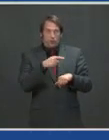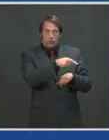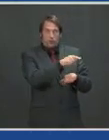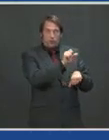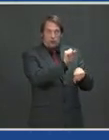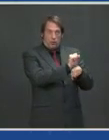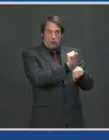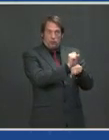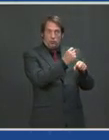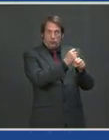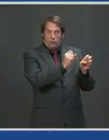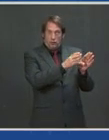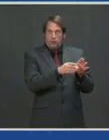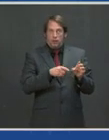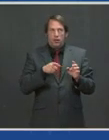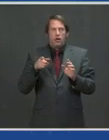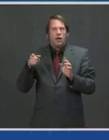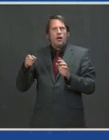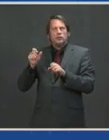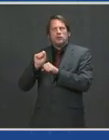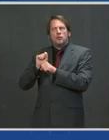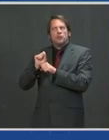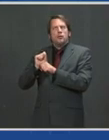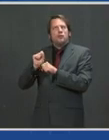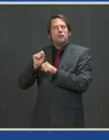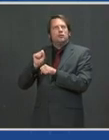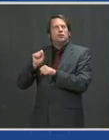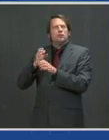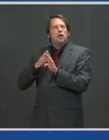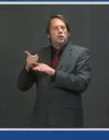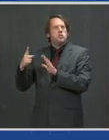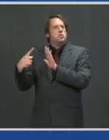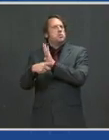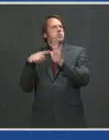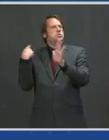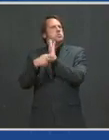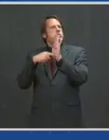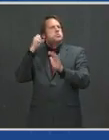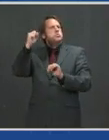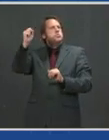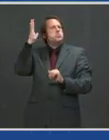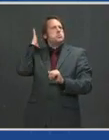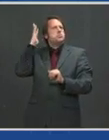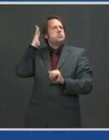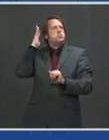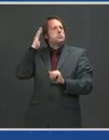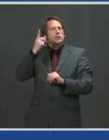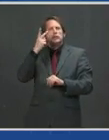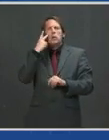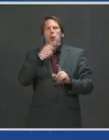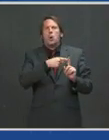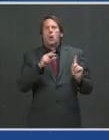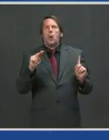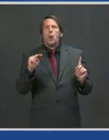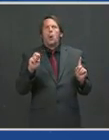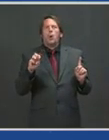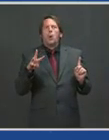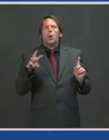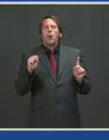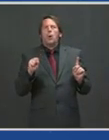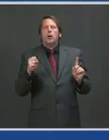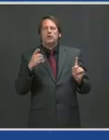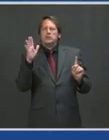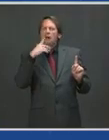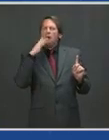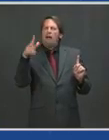criticized, how many of my Republican colleagues you've seen gone on your stations or your newspapers and say, boy, people in my state really